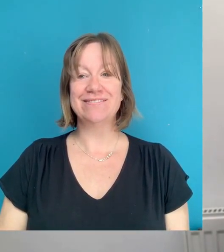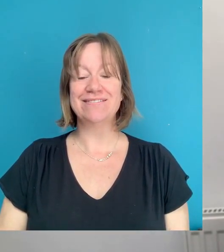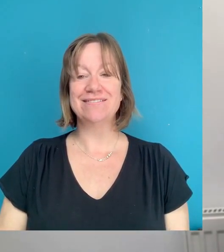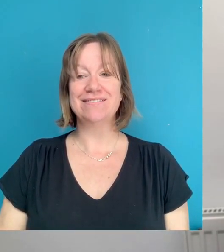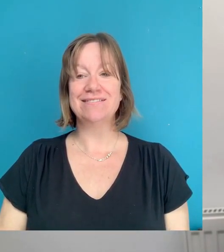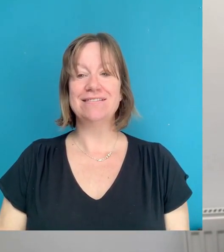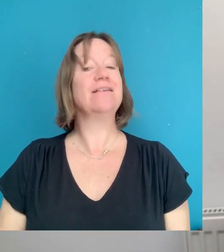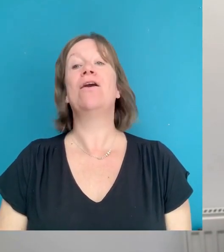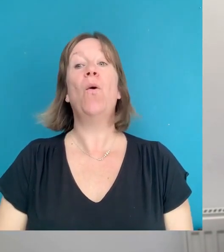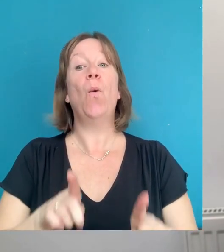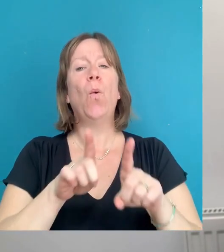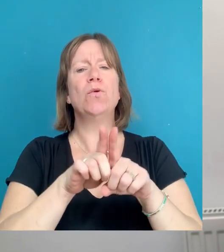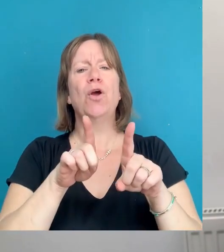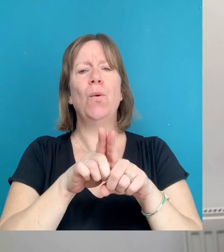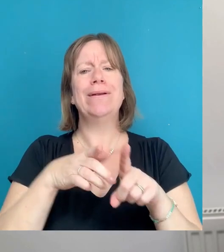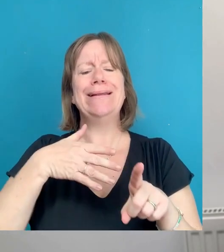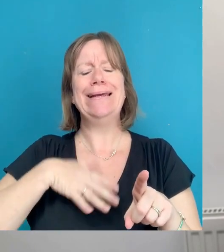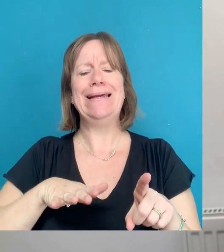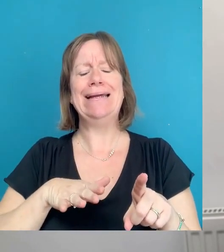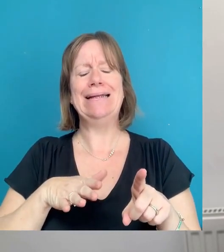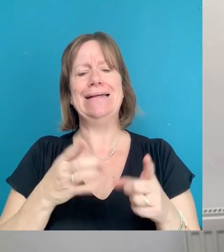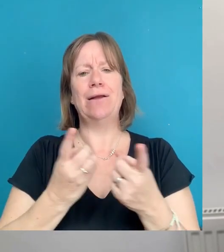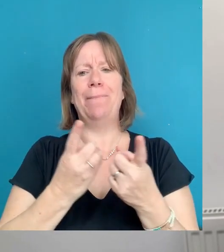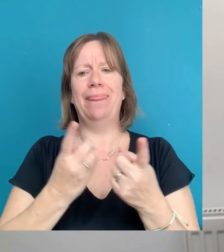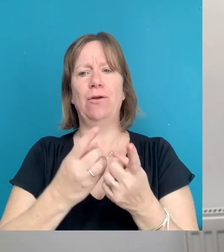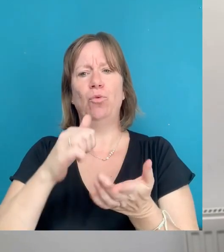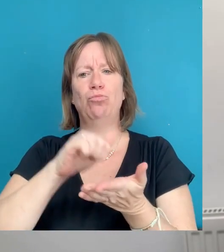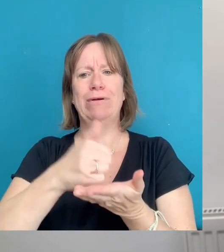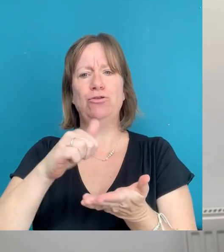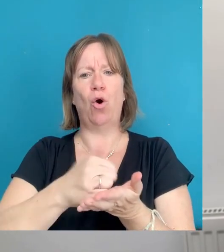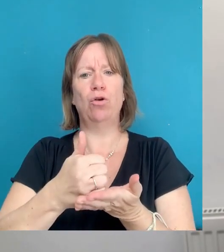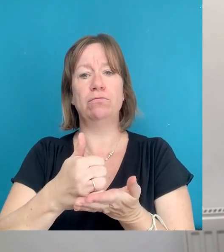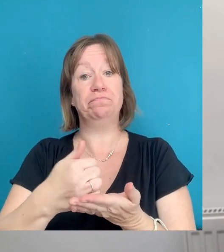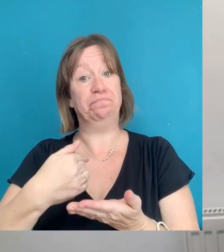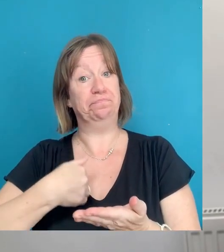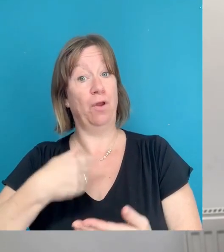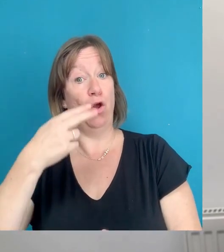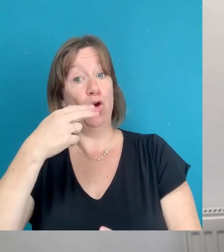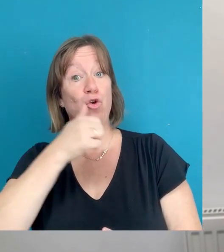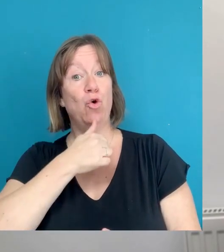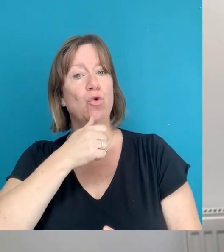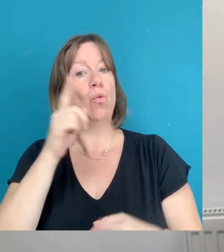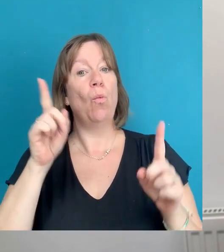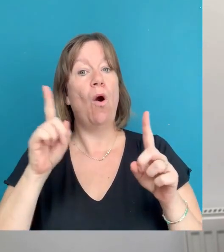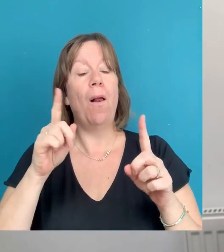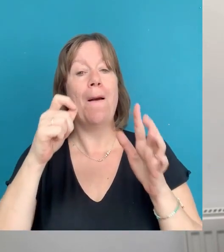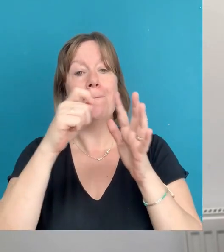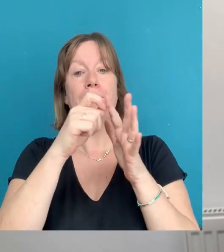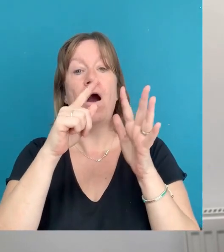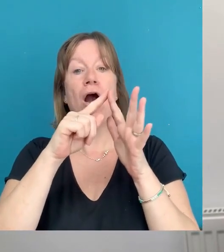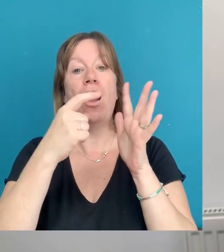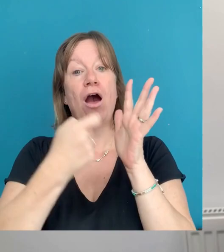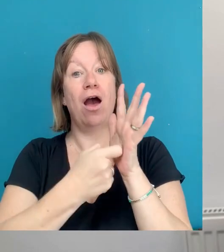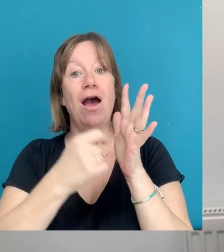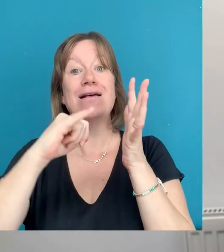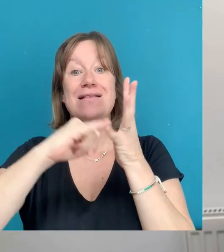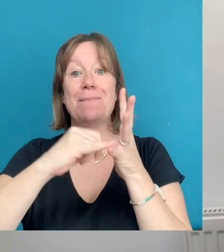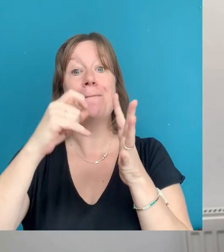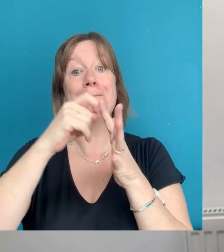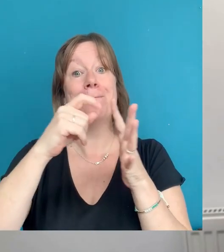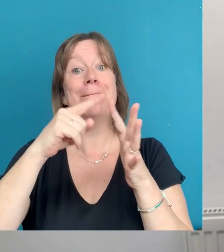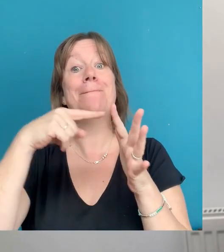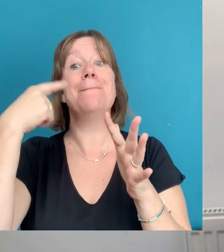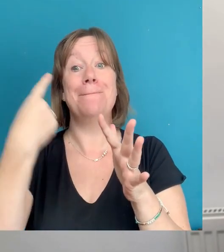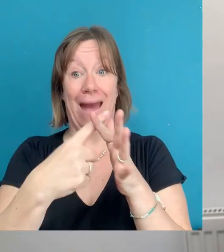You're also going to need something to print on. So I tend to use Perspex. I have